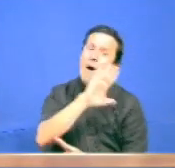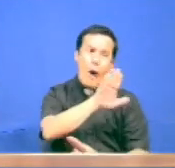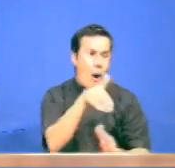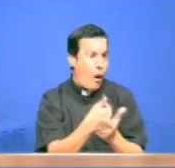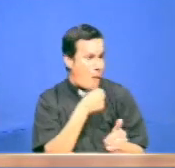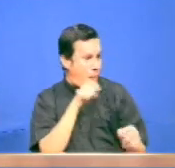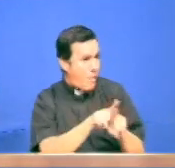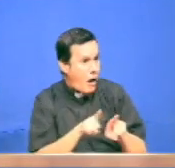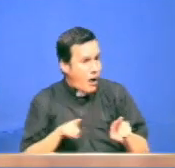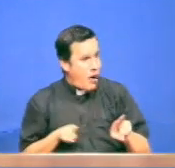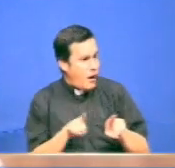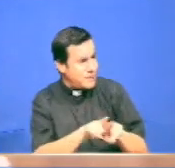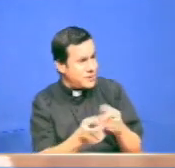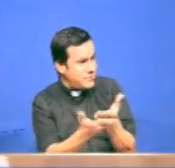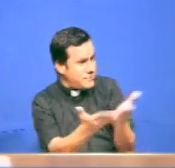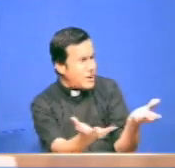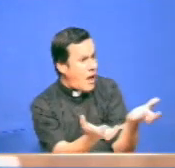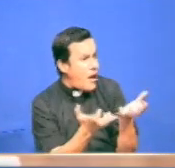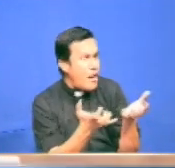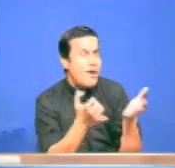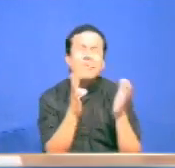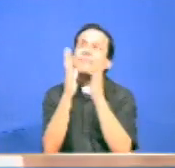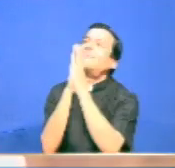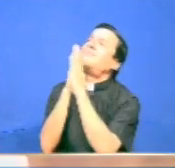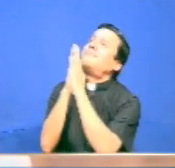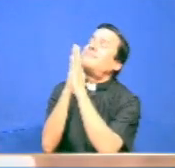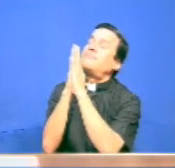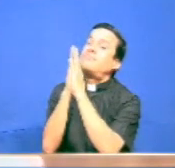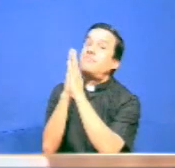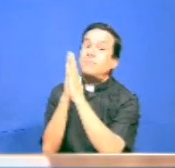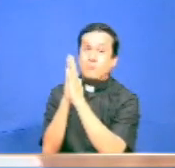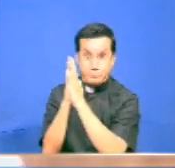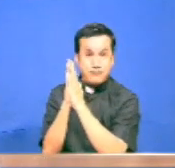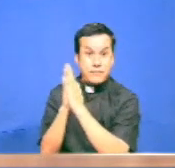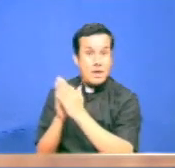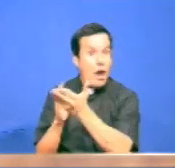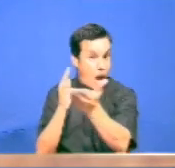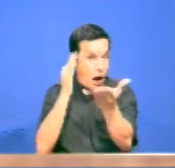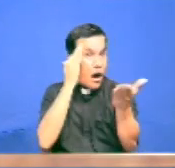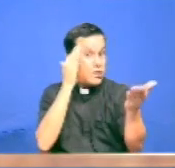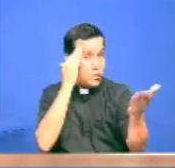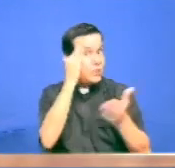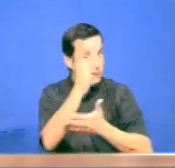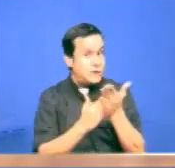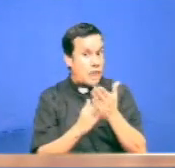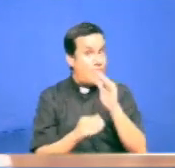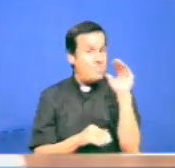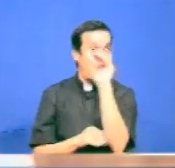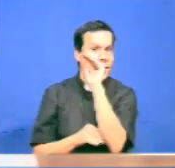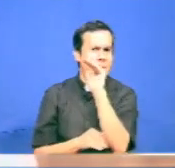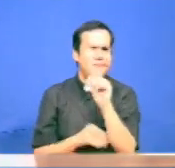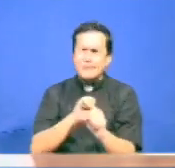sisters. I know some of you have asked the same question I asked. When will this